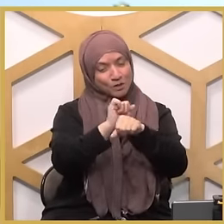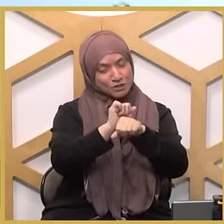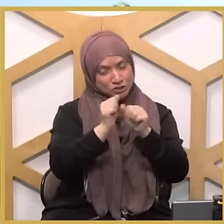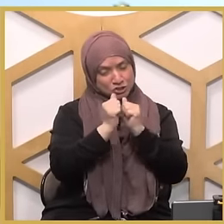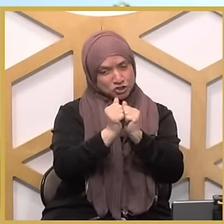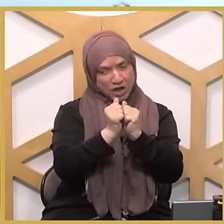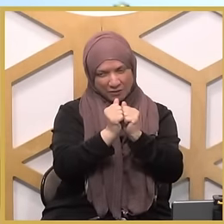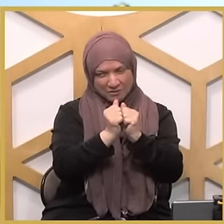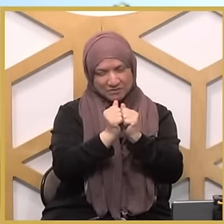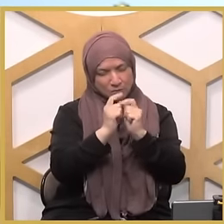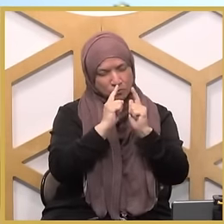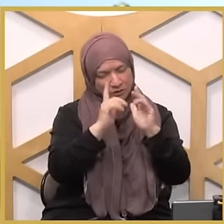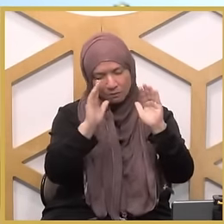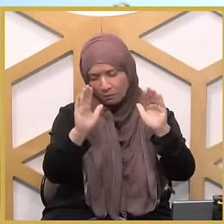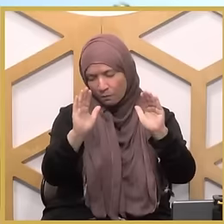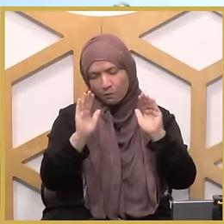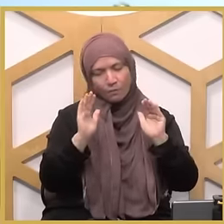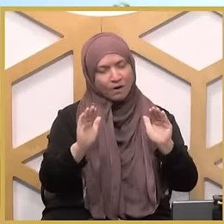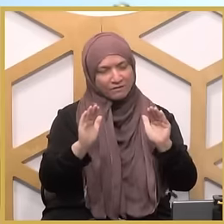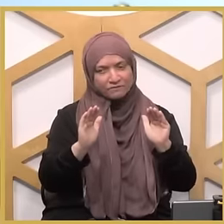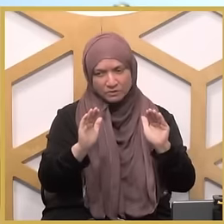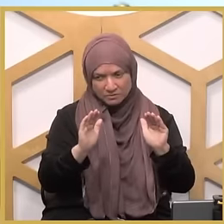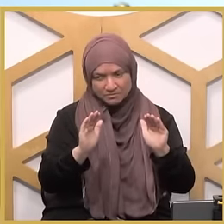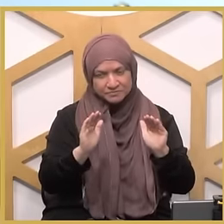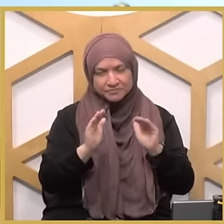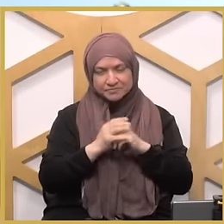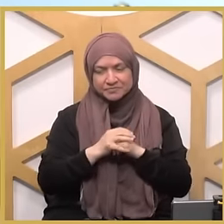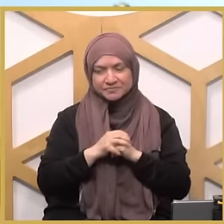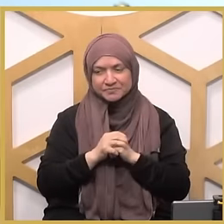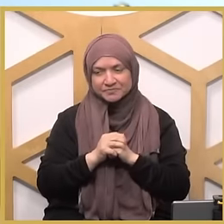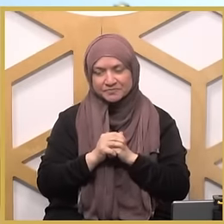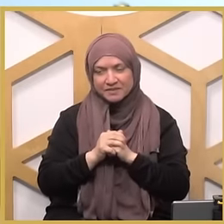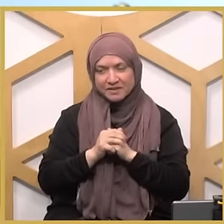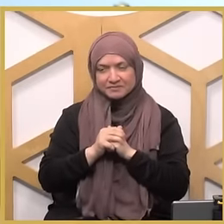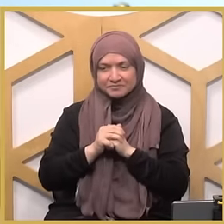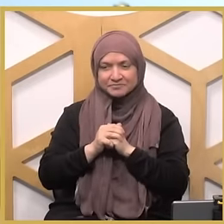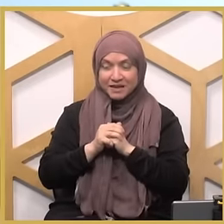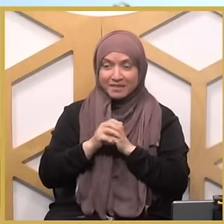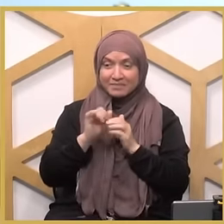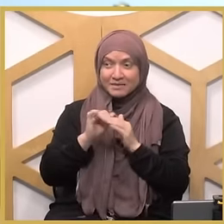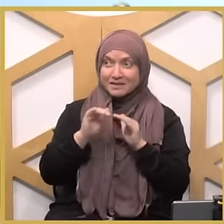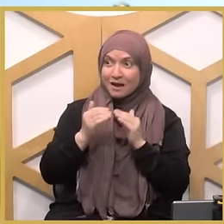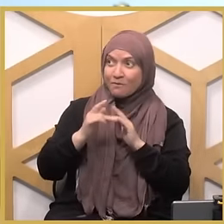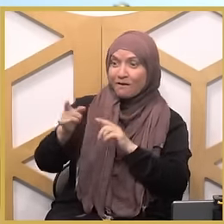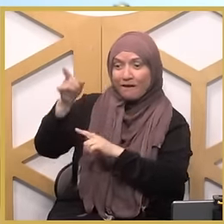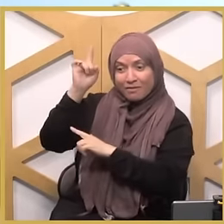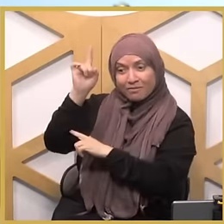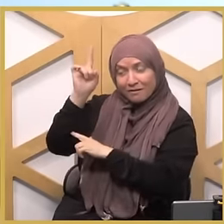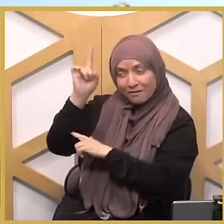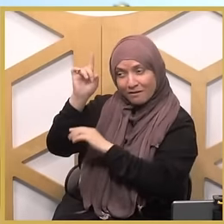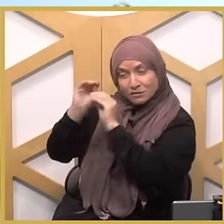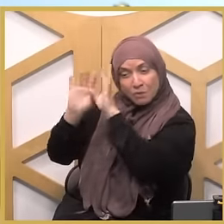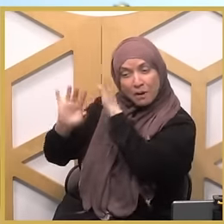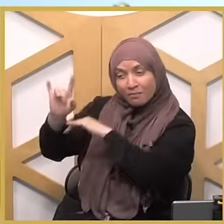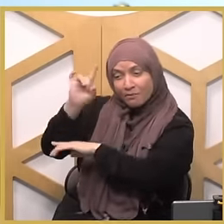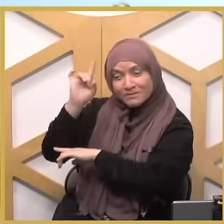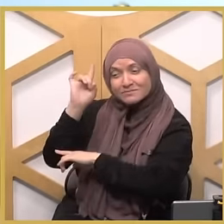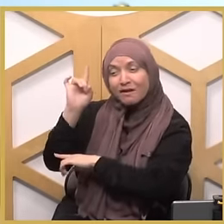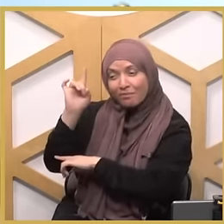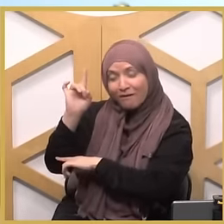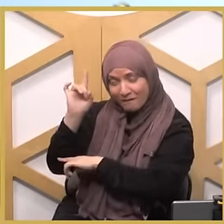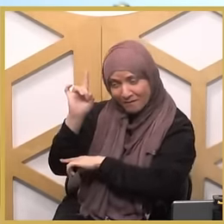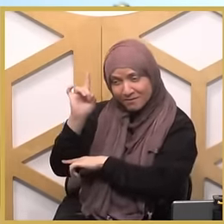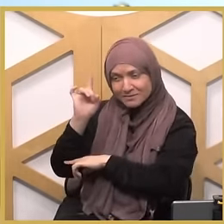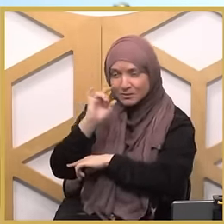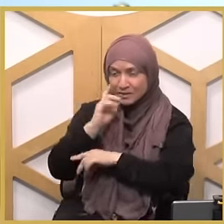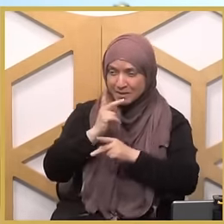ta'ala turns out the real ones. Those that are gonna stay the course. Yeah. Like that one. I put